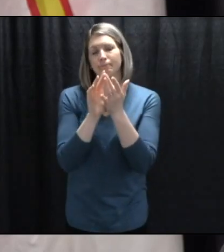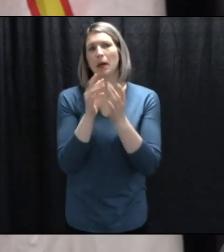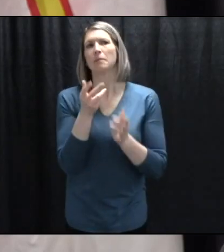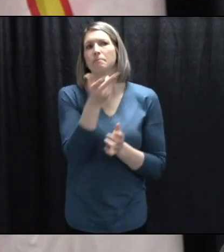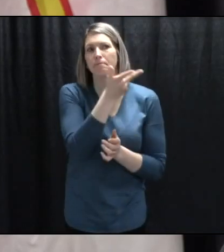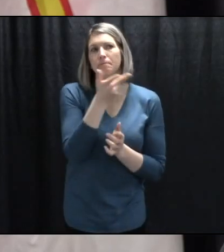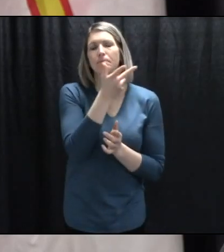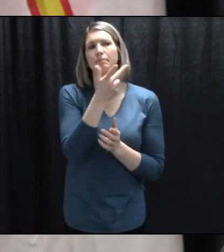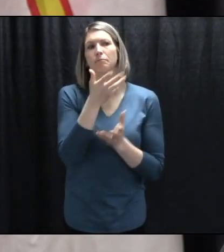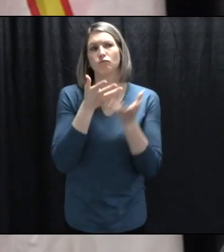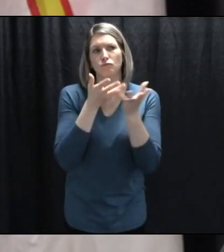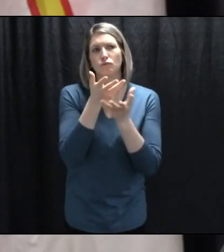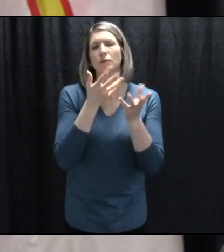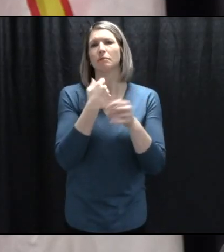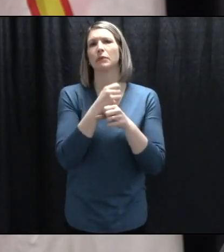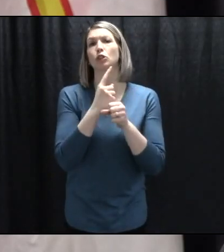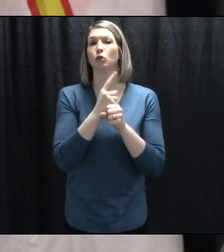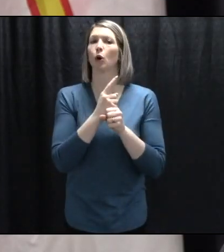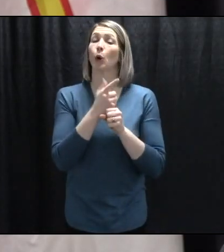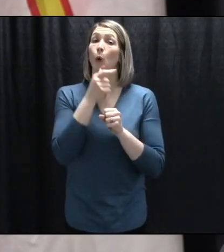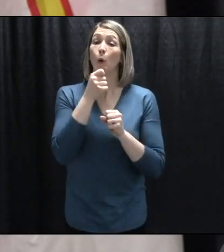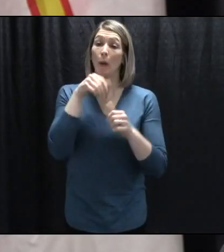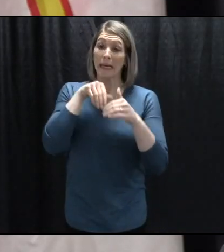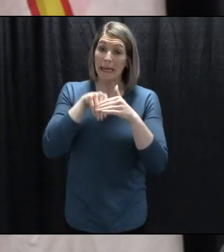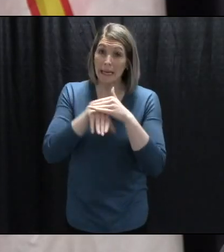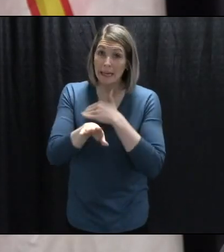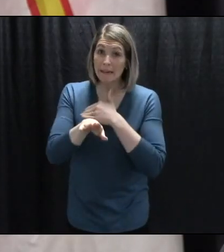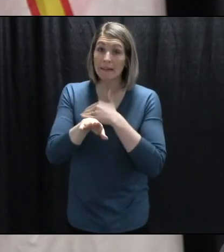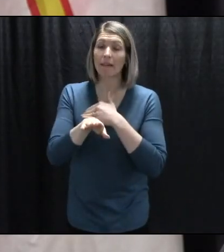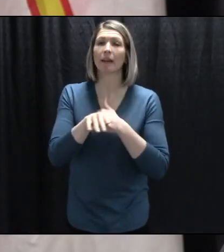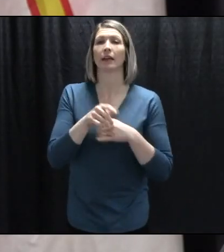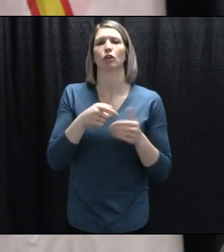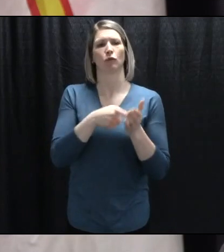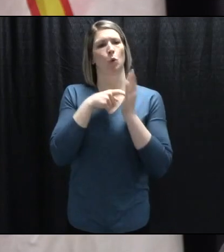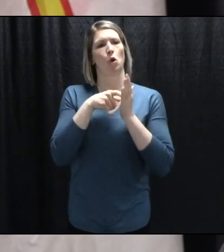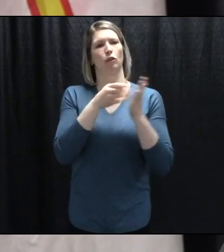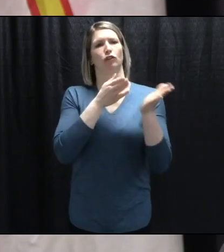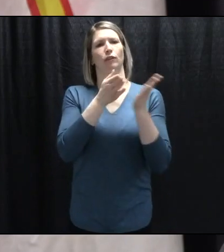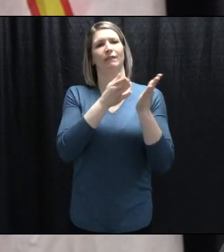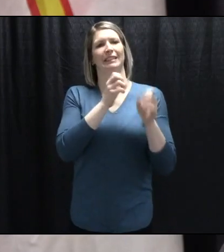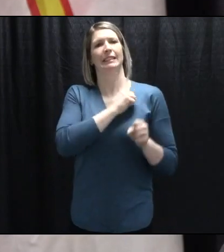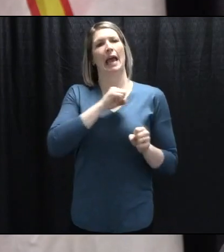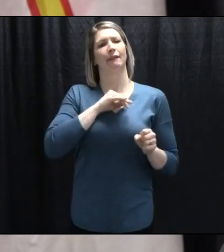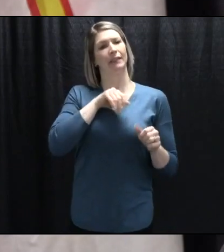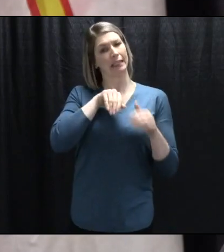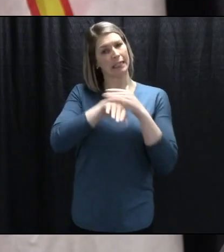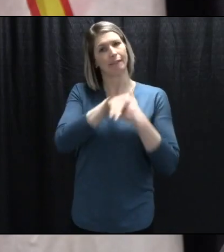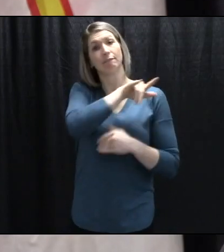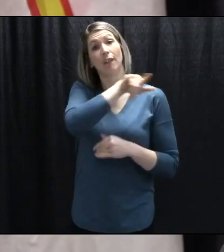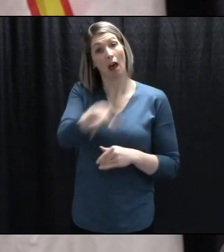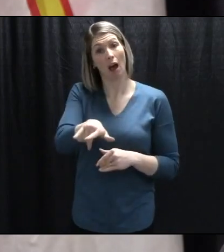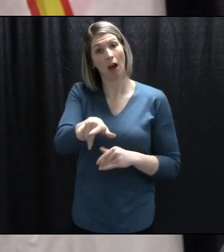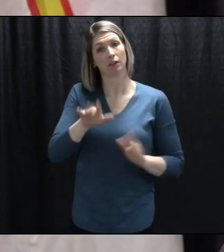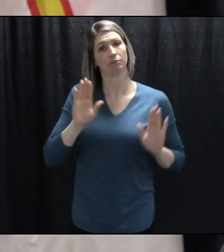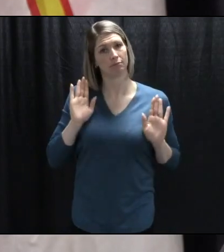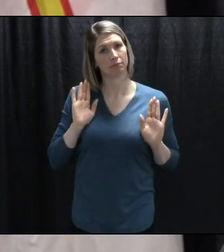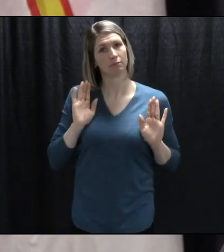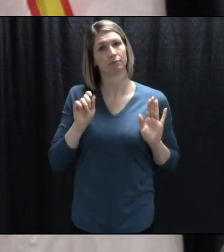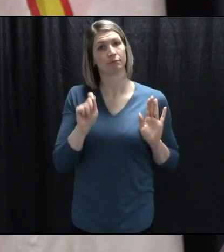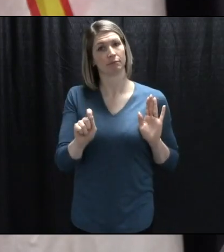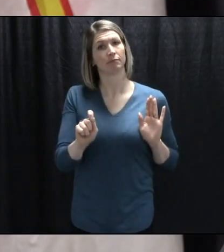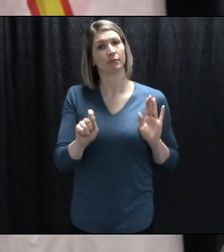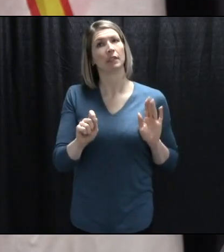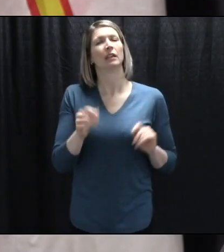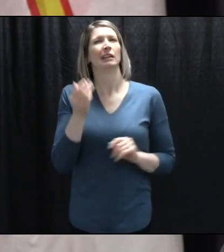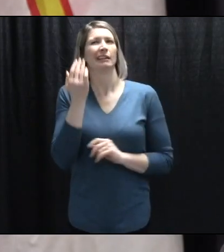only essential workers fly to those sites. And so some of the questions around, as you just mentioned,